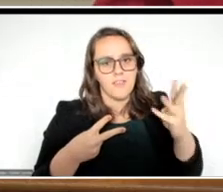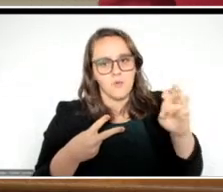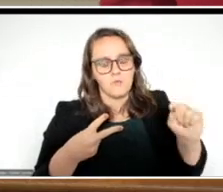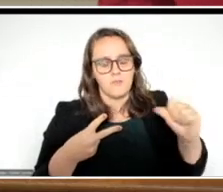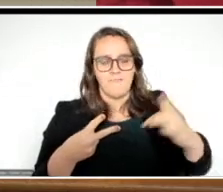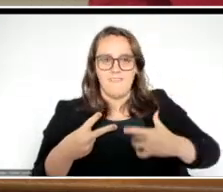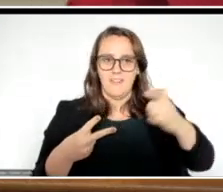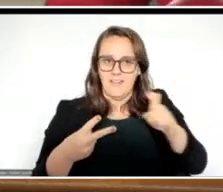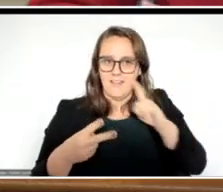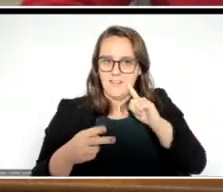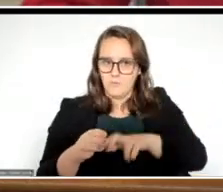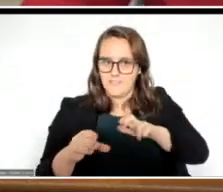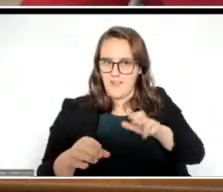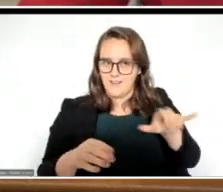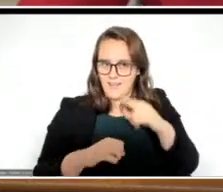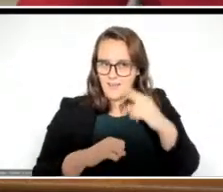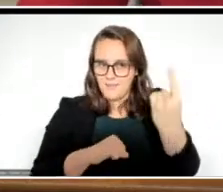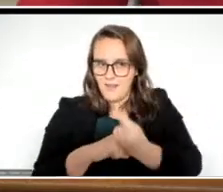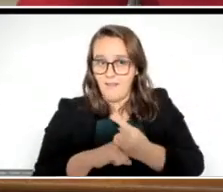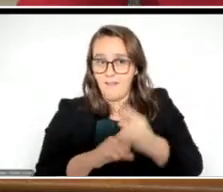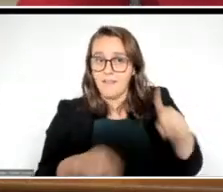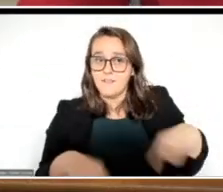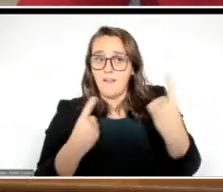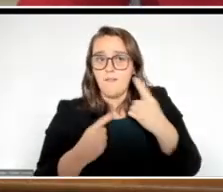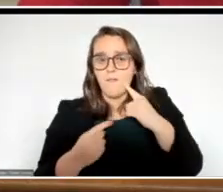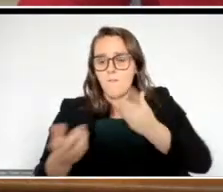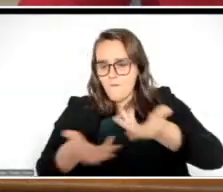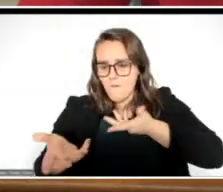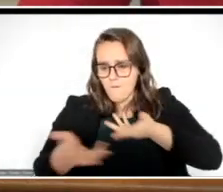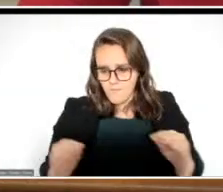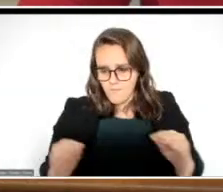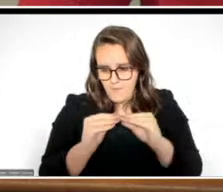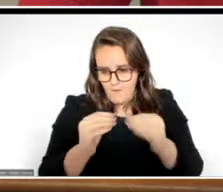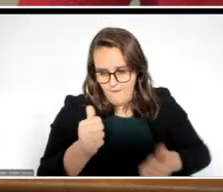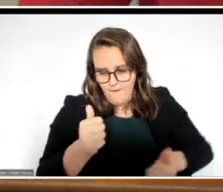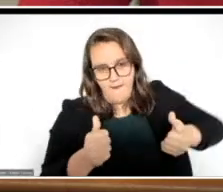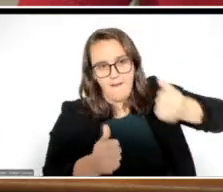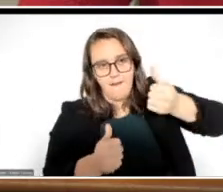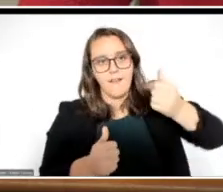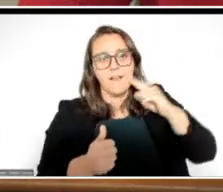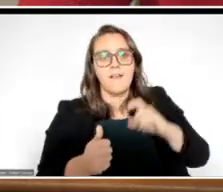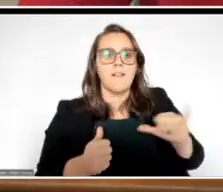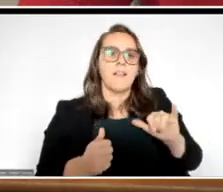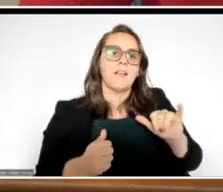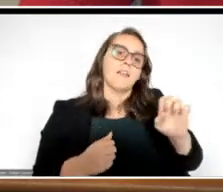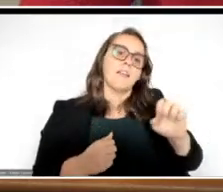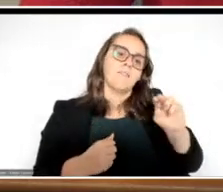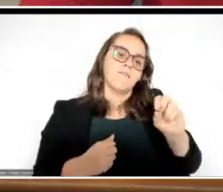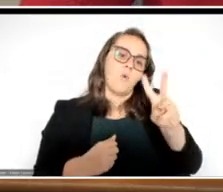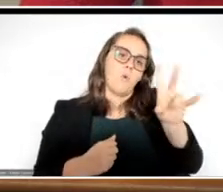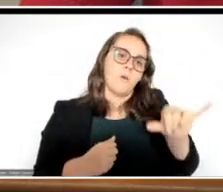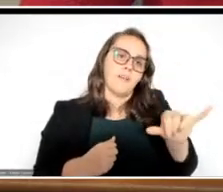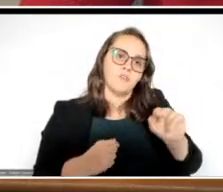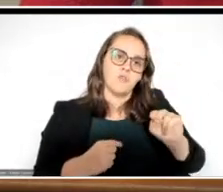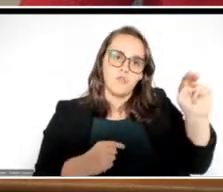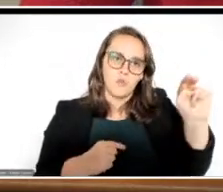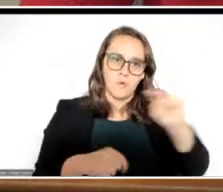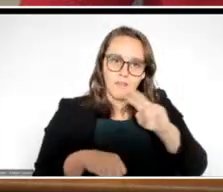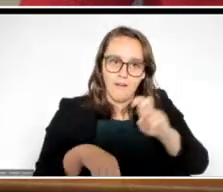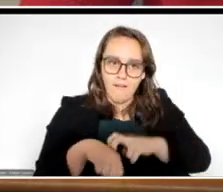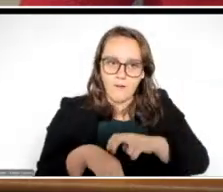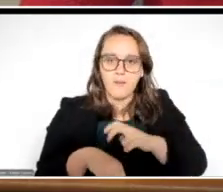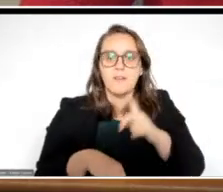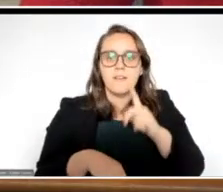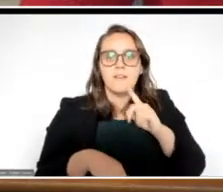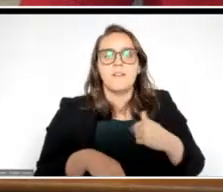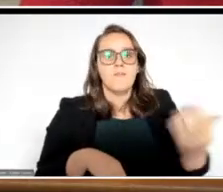day. Since then, we've spoken to more high-ranking officials, like President Trump's envoy to Northern Ireland and former Chief of Staff Mick Mulvaney,